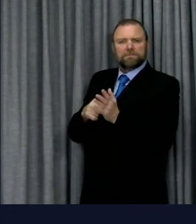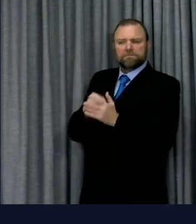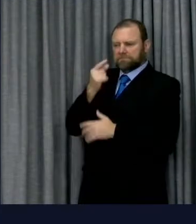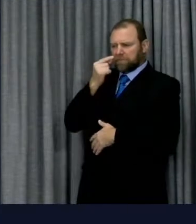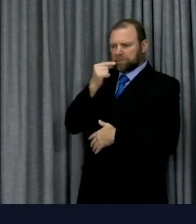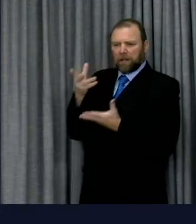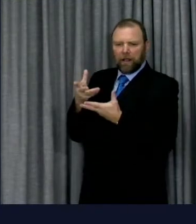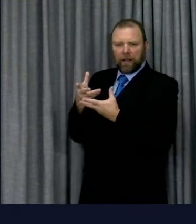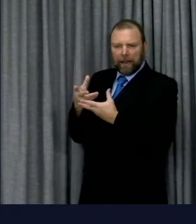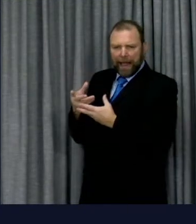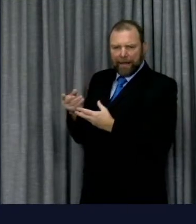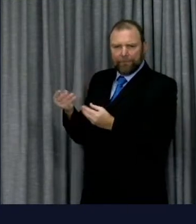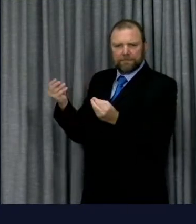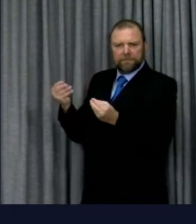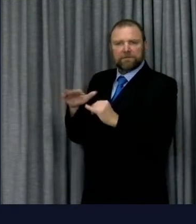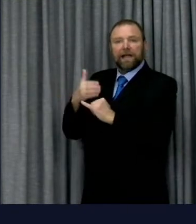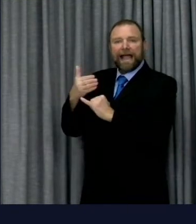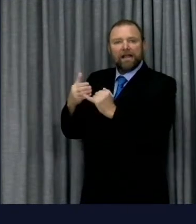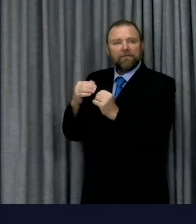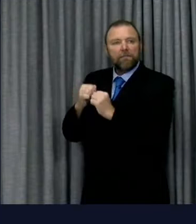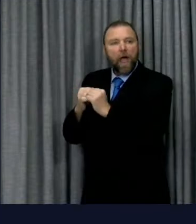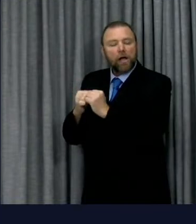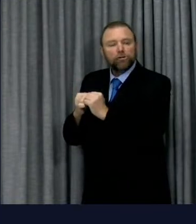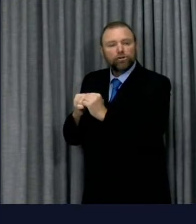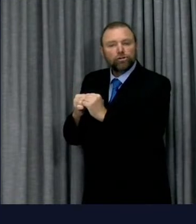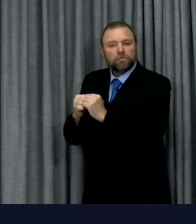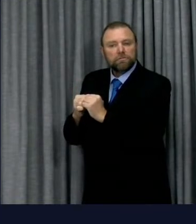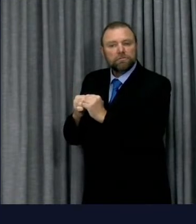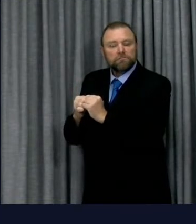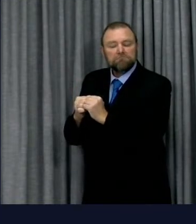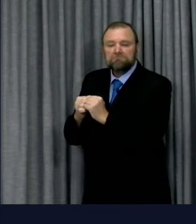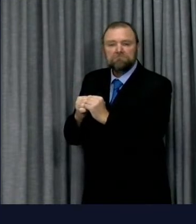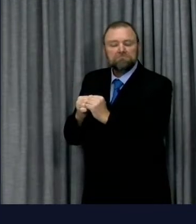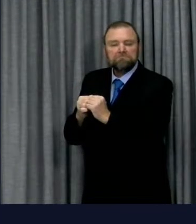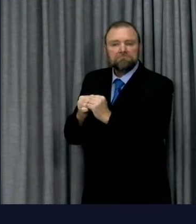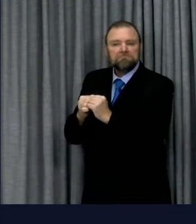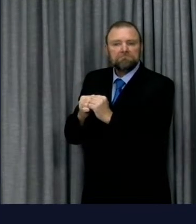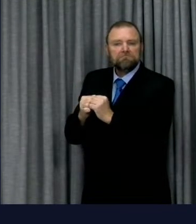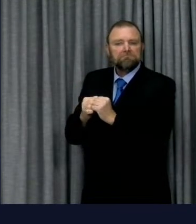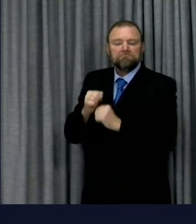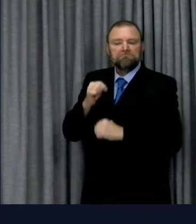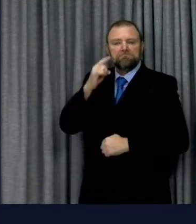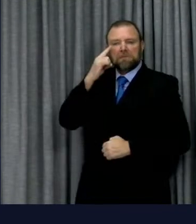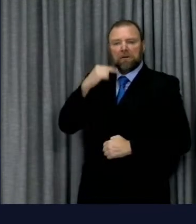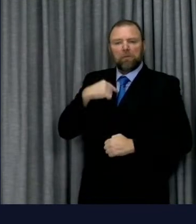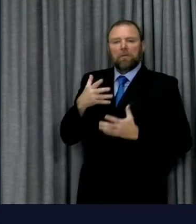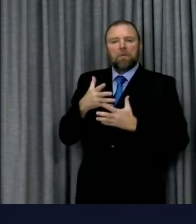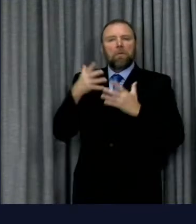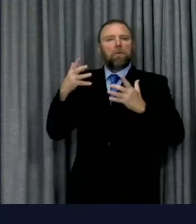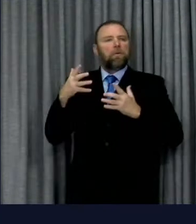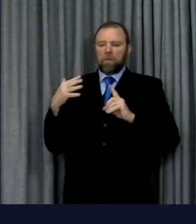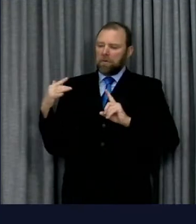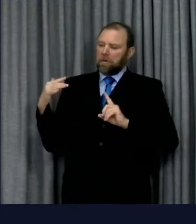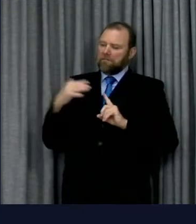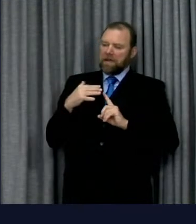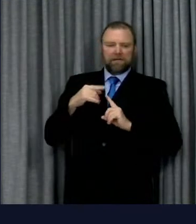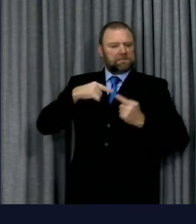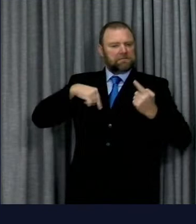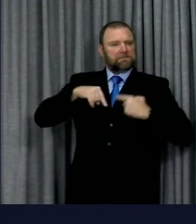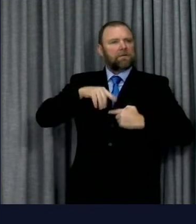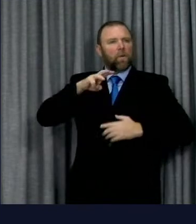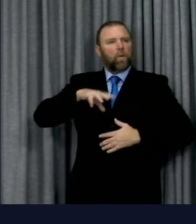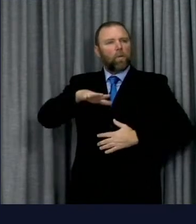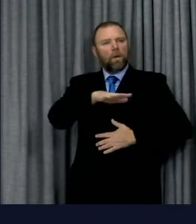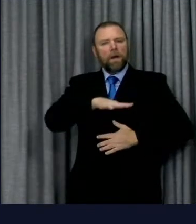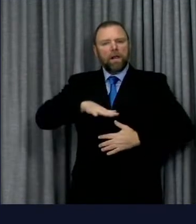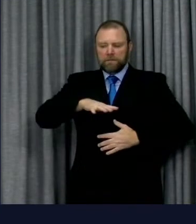the UK at the end of March as having a significant impact on